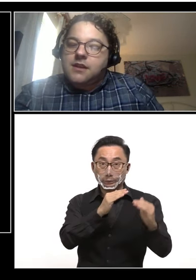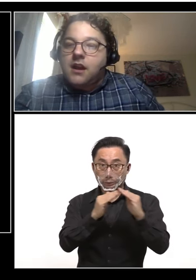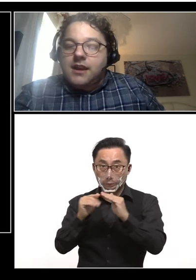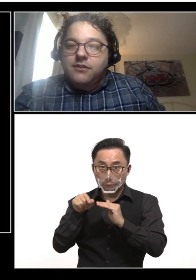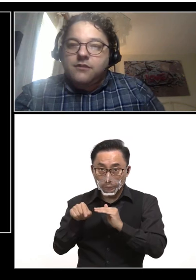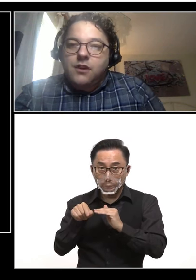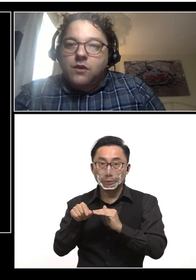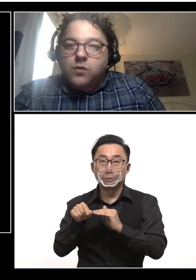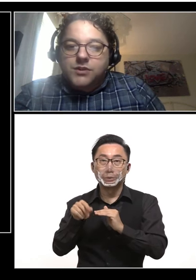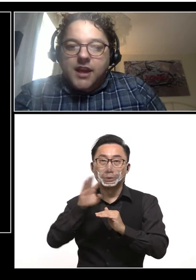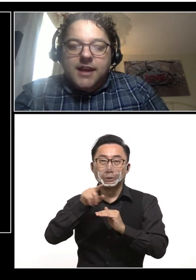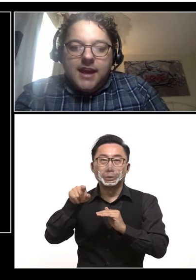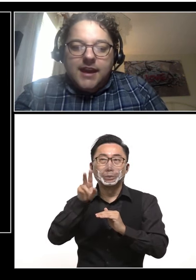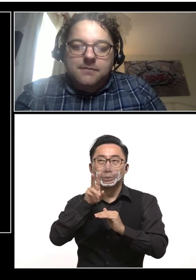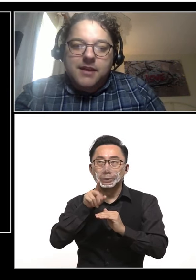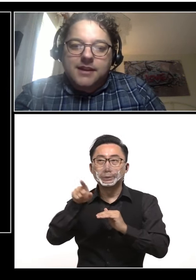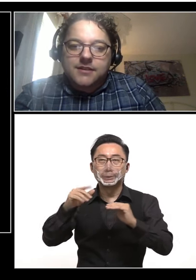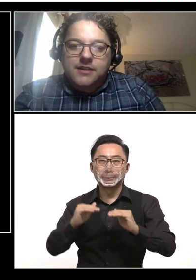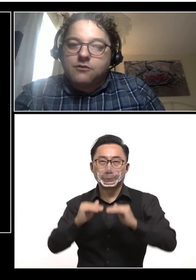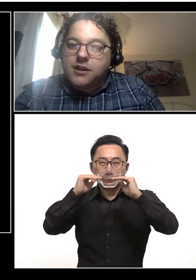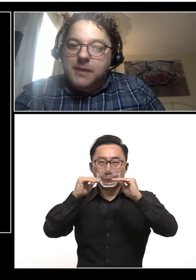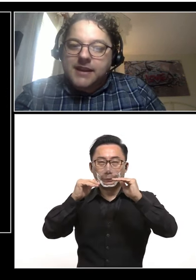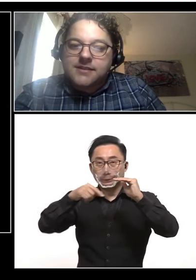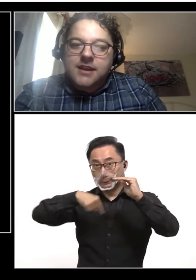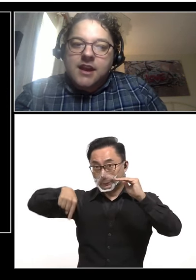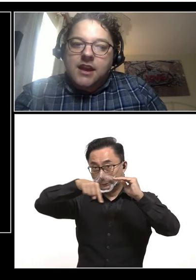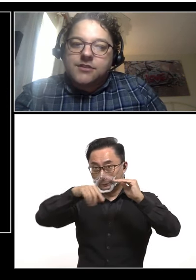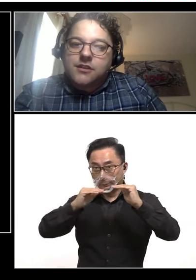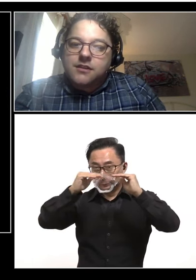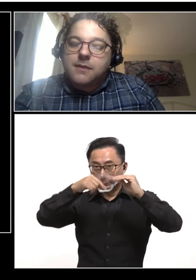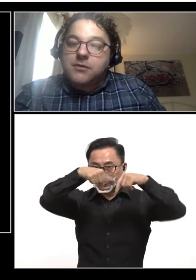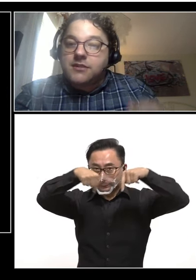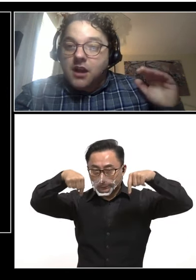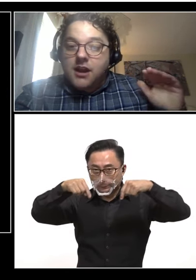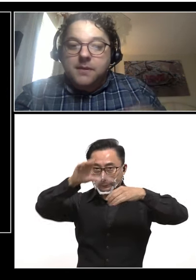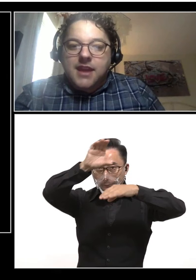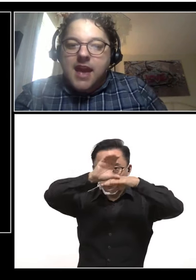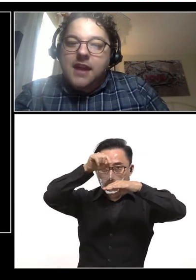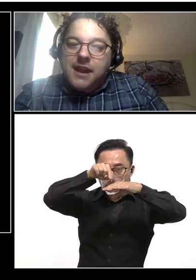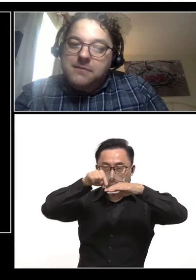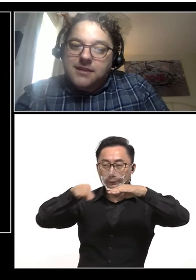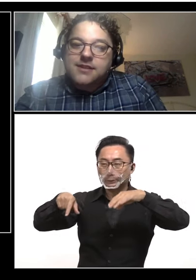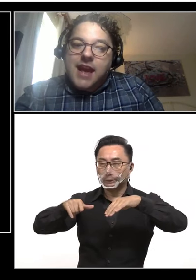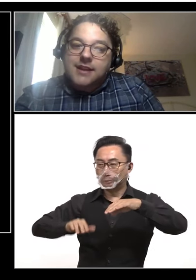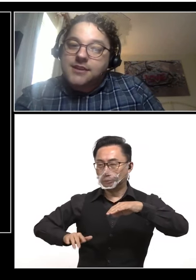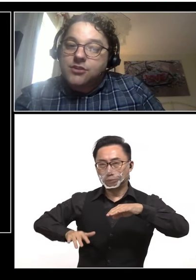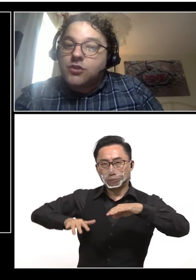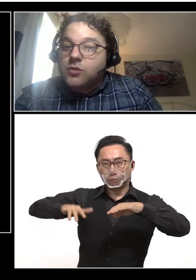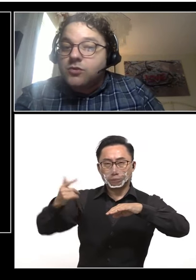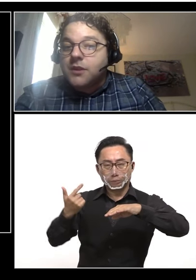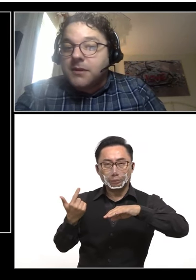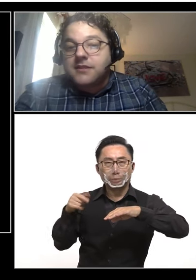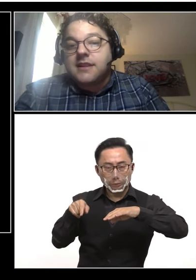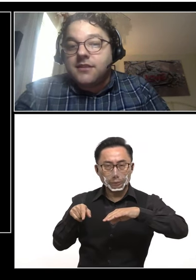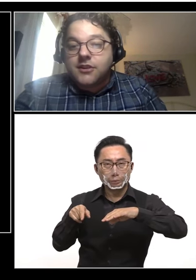because of the high level of water and the rice paddies. So the buildings are high up in the air, and that means that access to